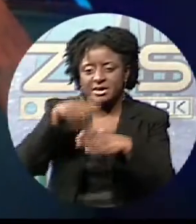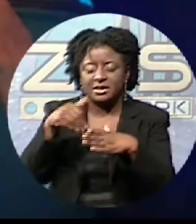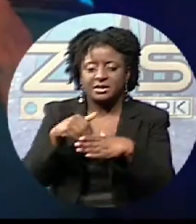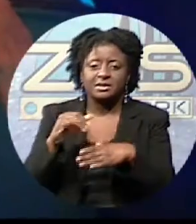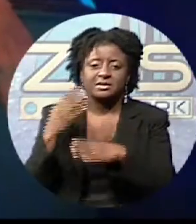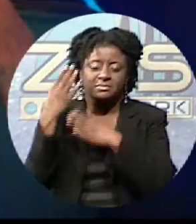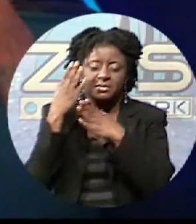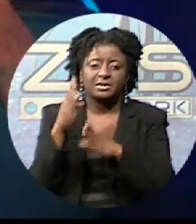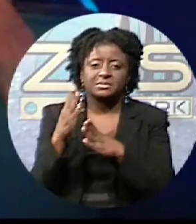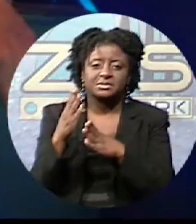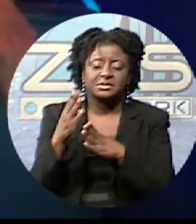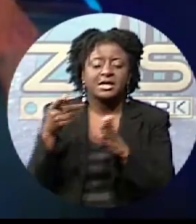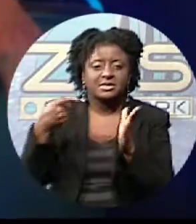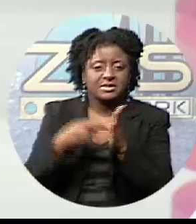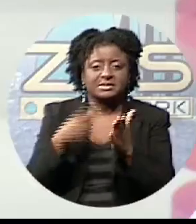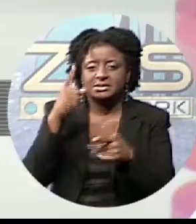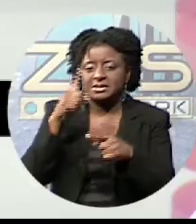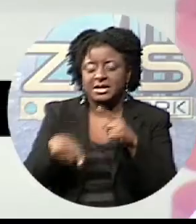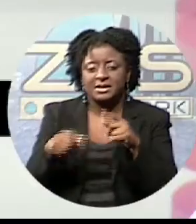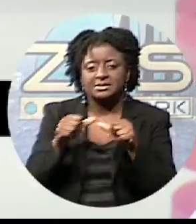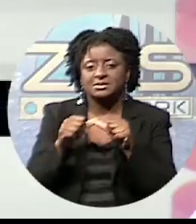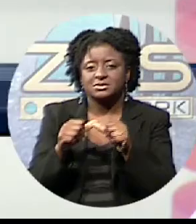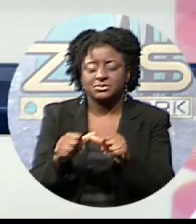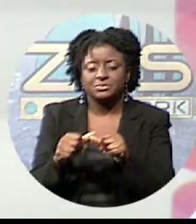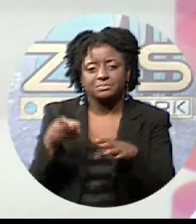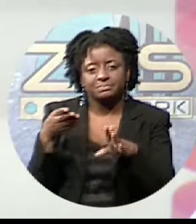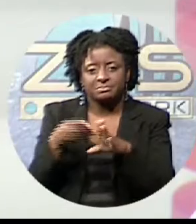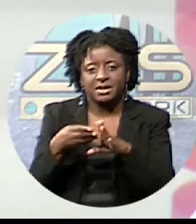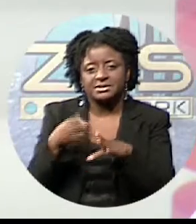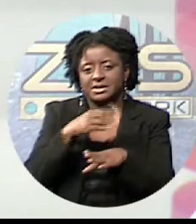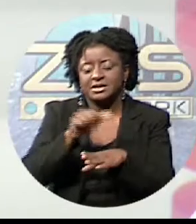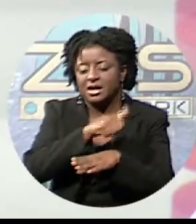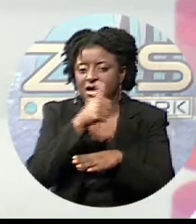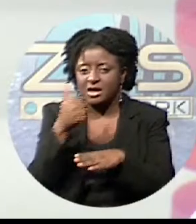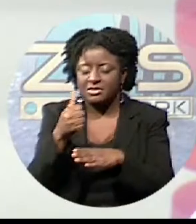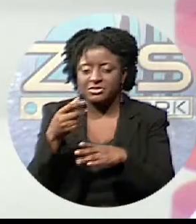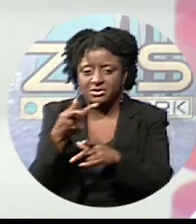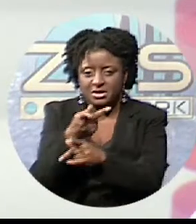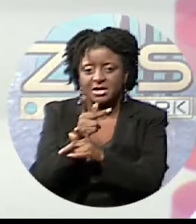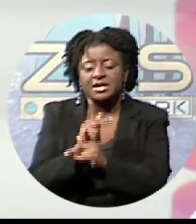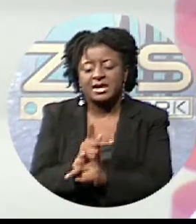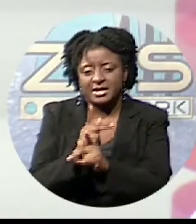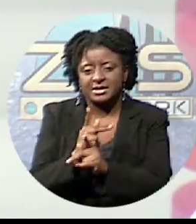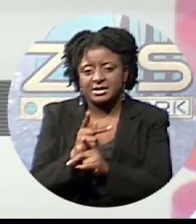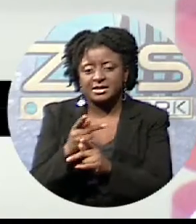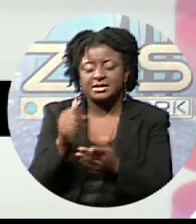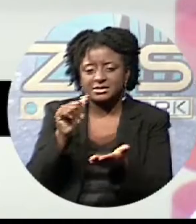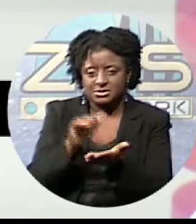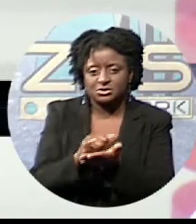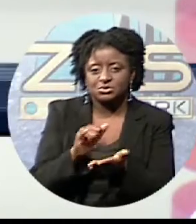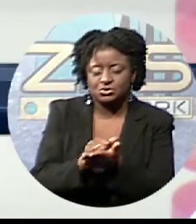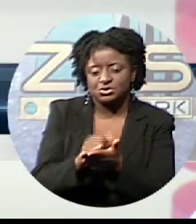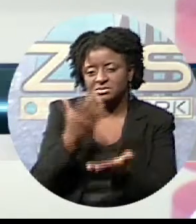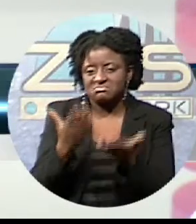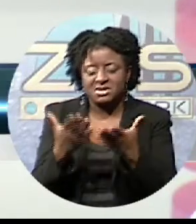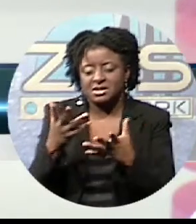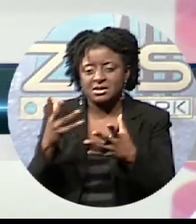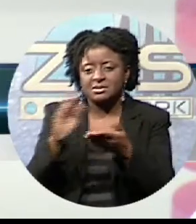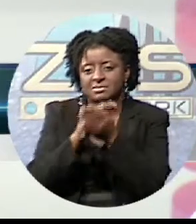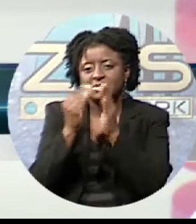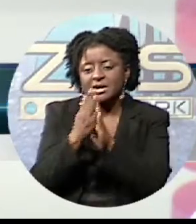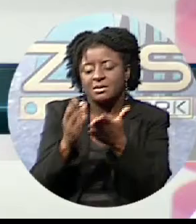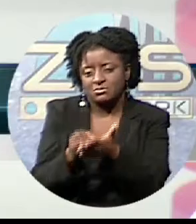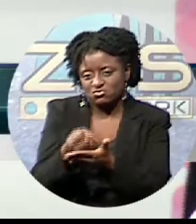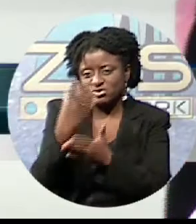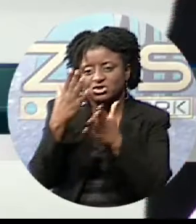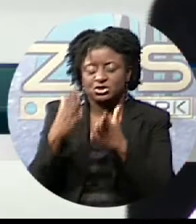Perry Christie, this cannot continue. Banks and other lending institutions may be getting rich of it,